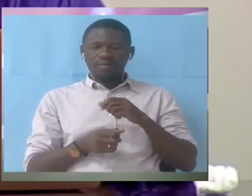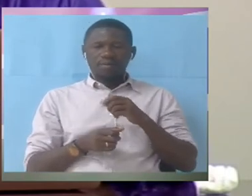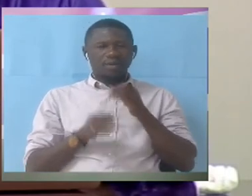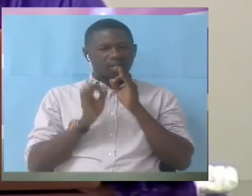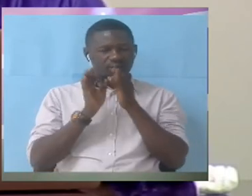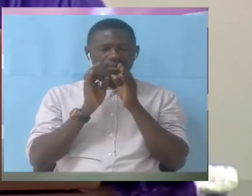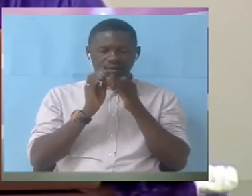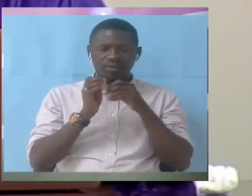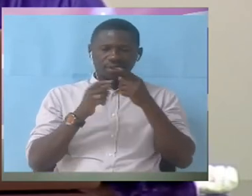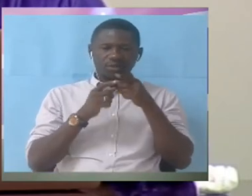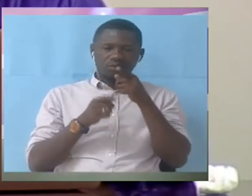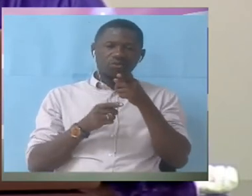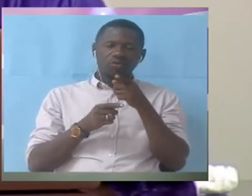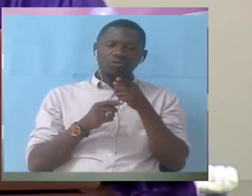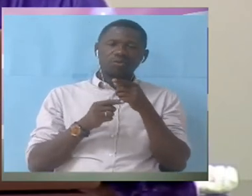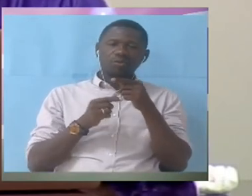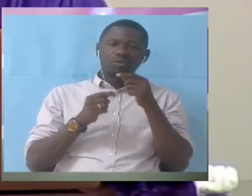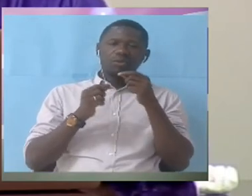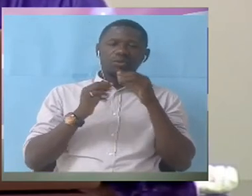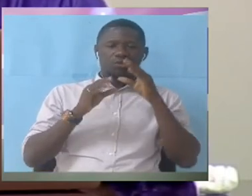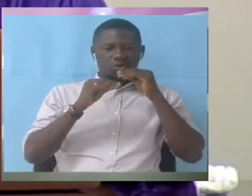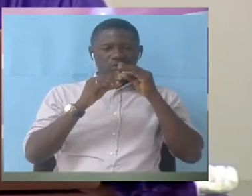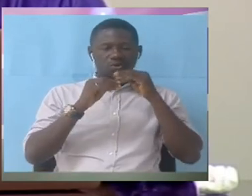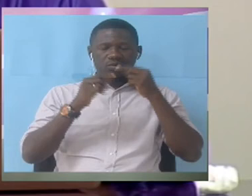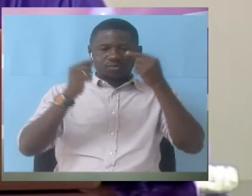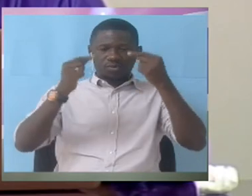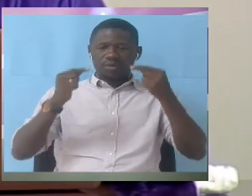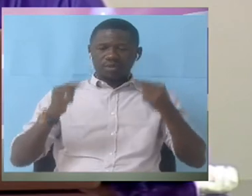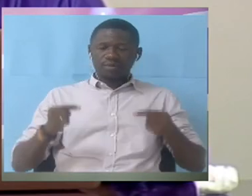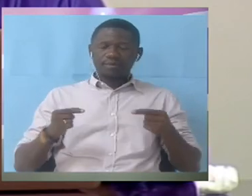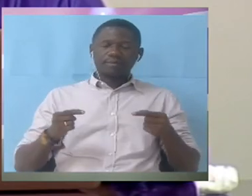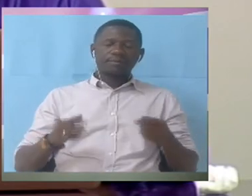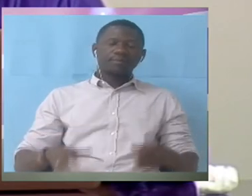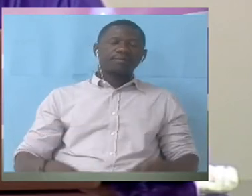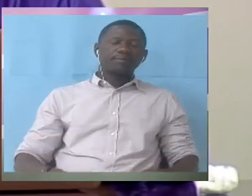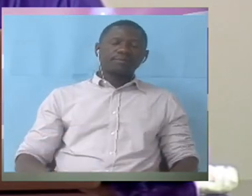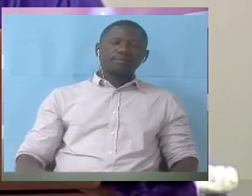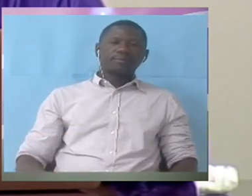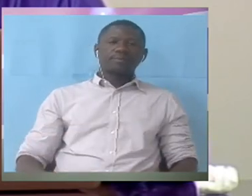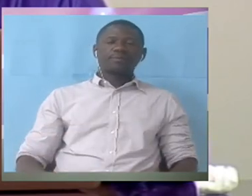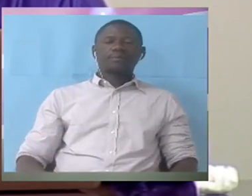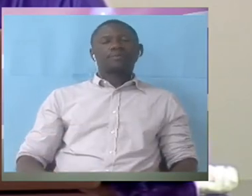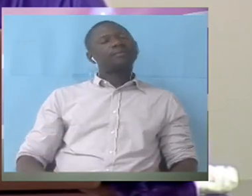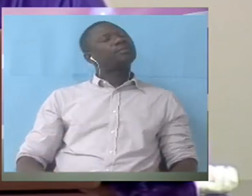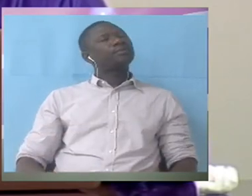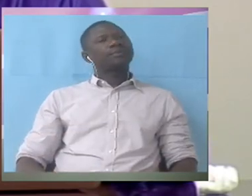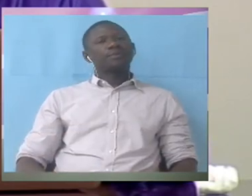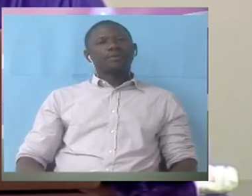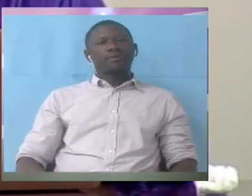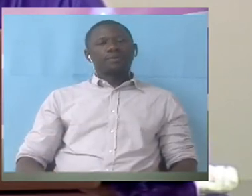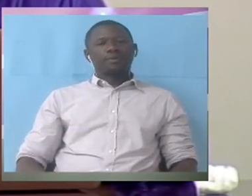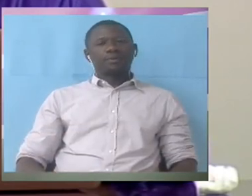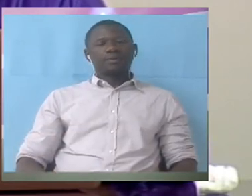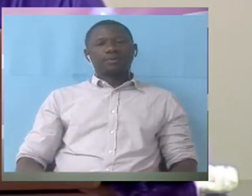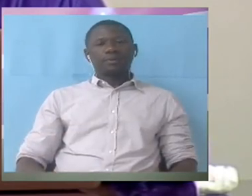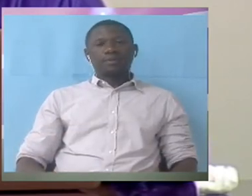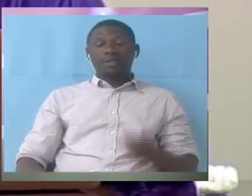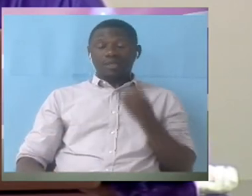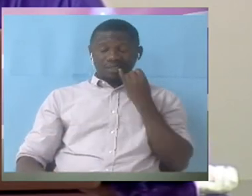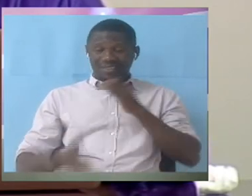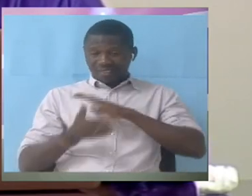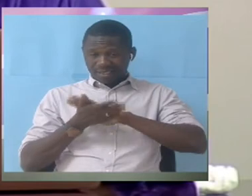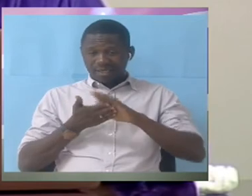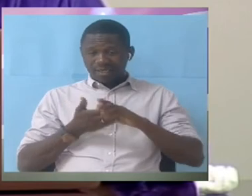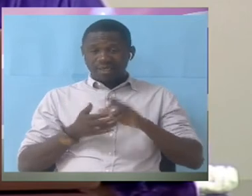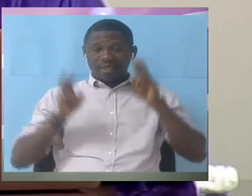just testified. Doctor, si fekké ne mën nañu def dara ci cadeau bobu nga wax nonu. It is clear that he mentioned to you